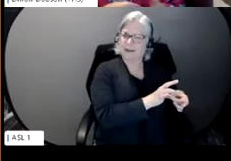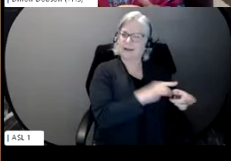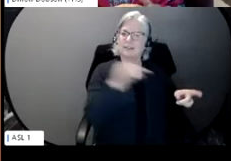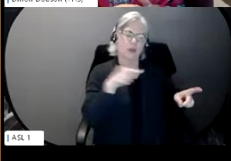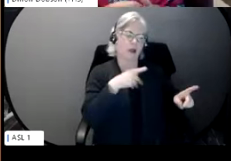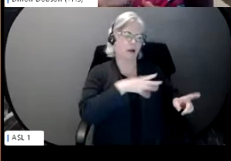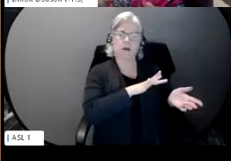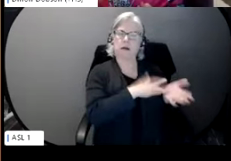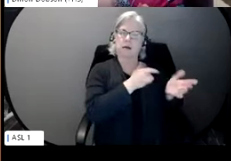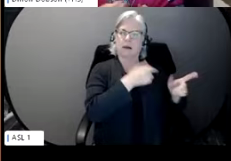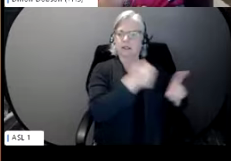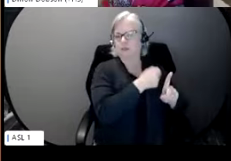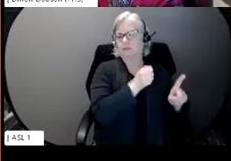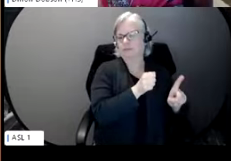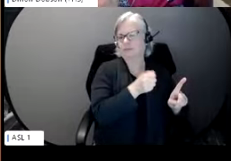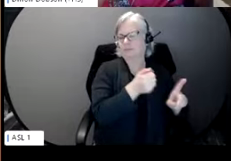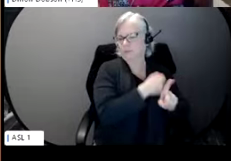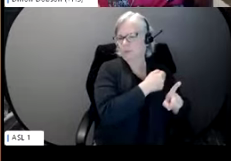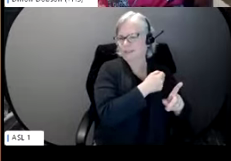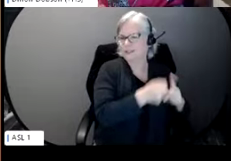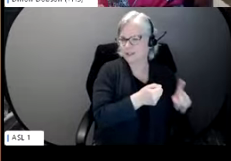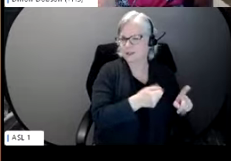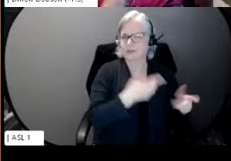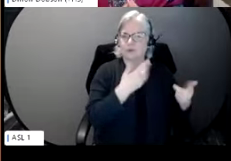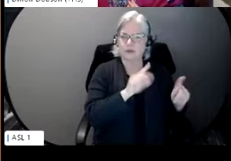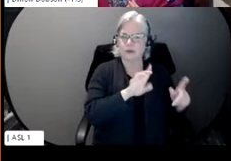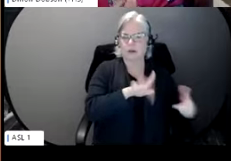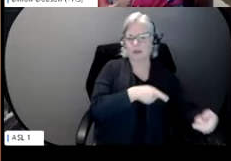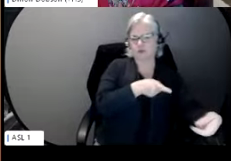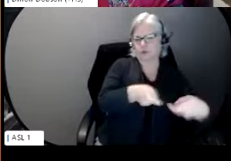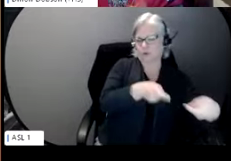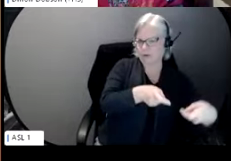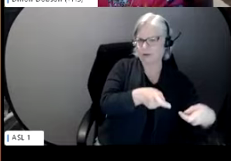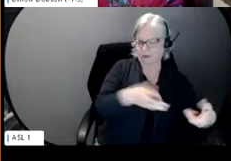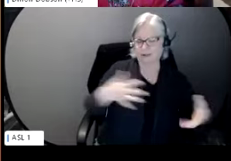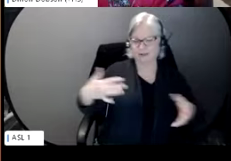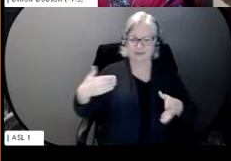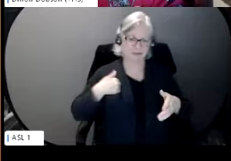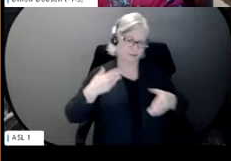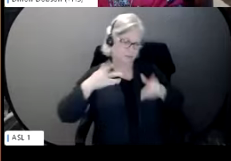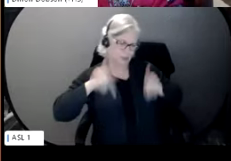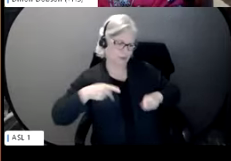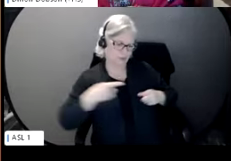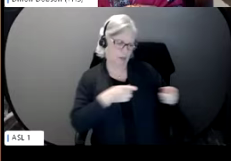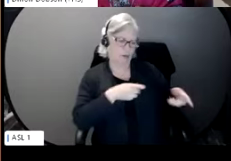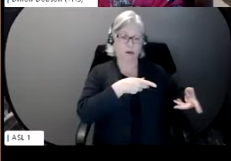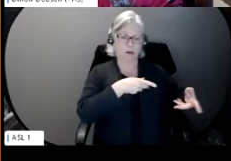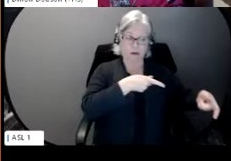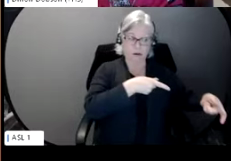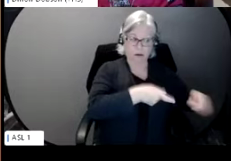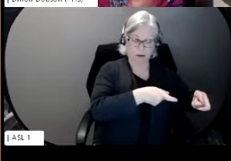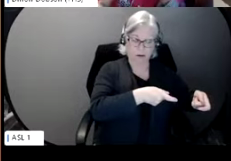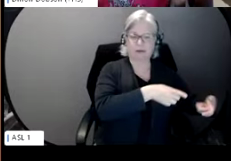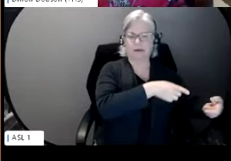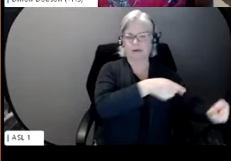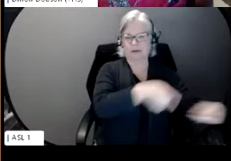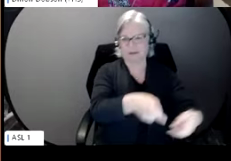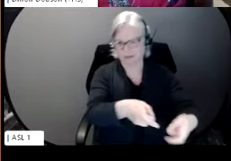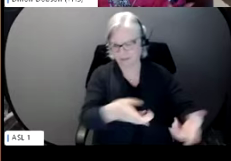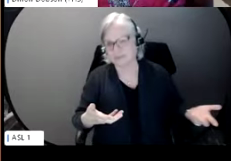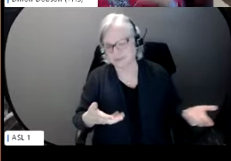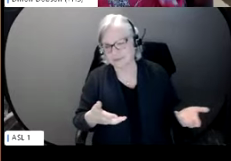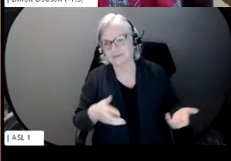the heart of the method of being able to control and coerce. And so later in life, when animals may be deeply important, this form of control can be